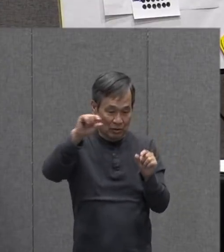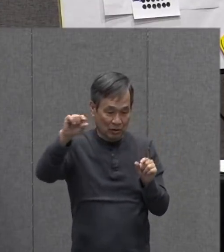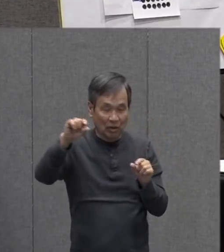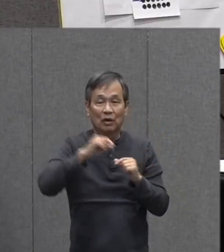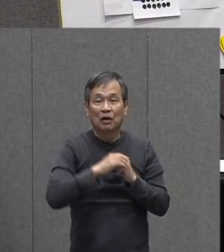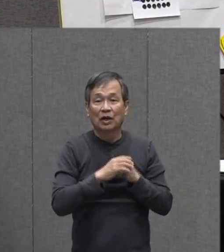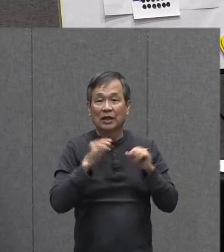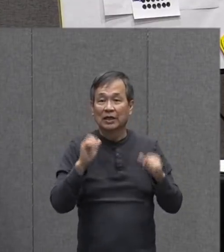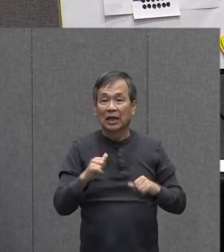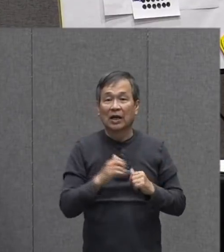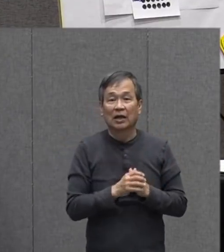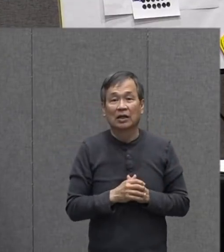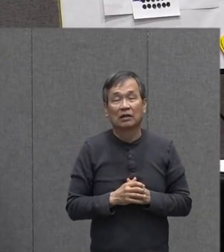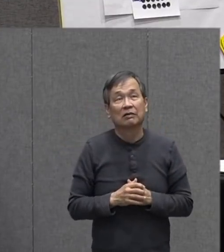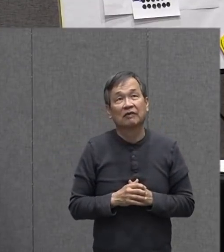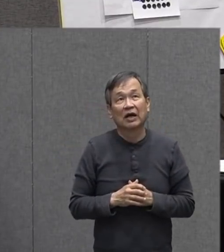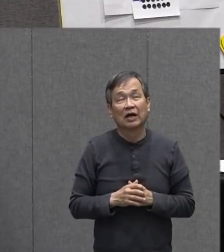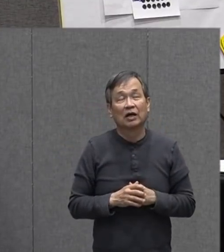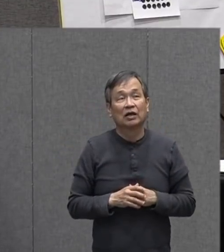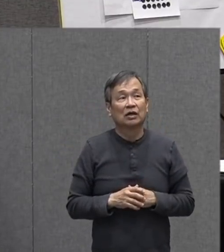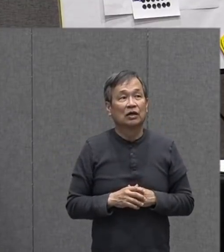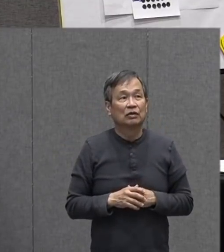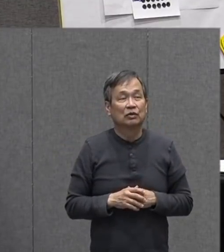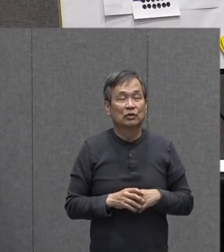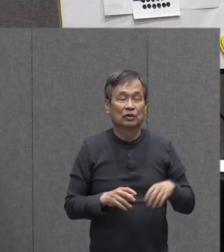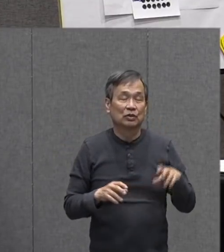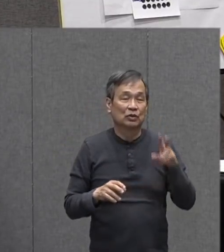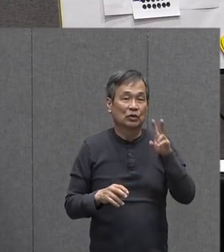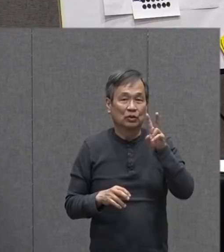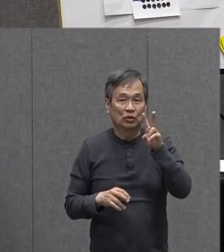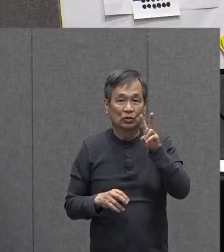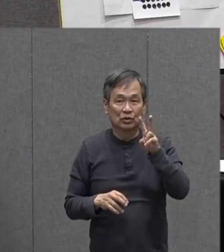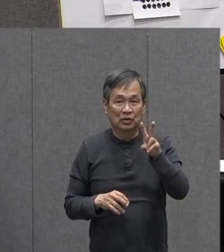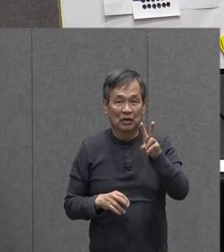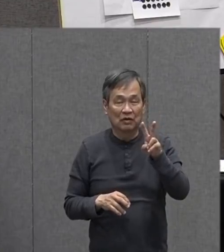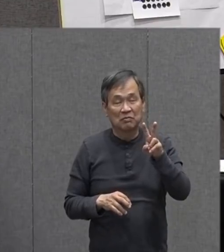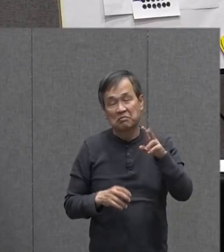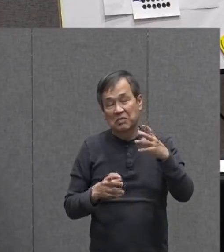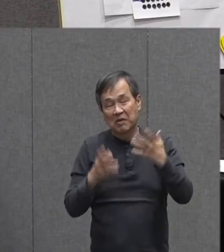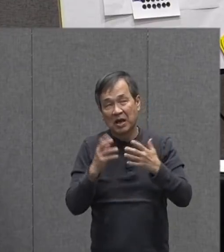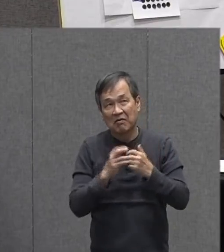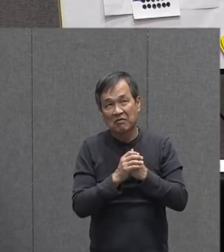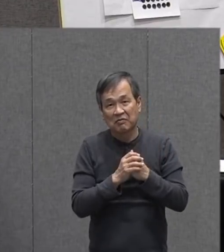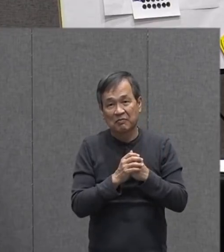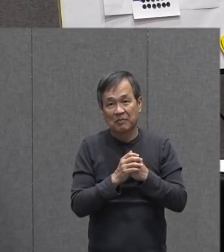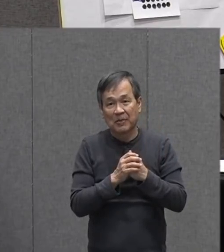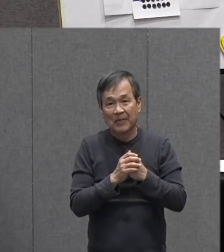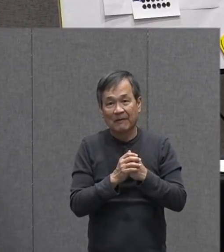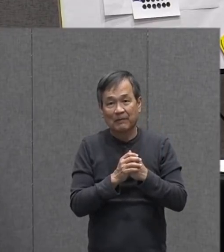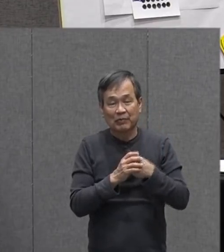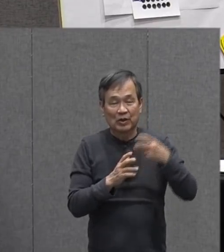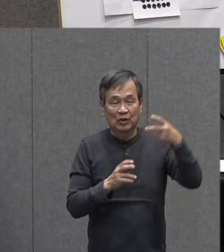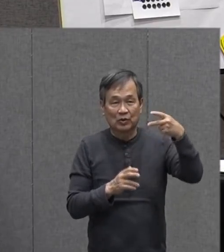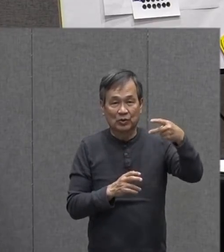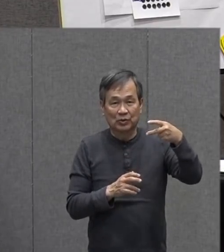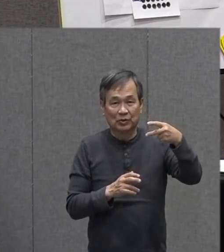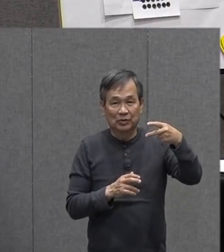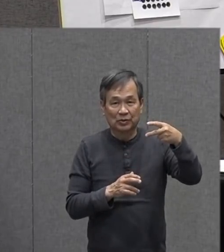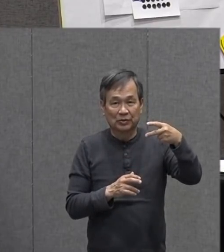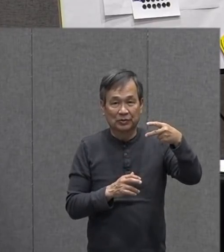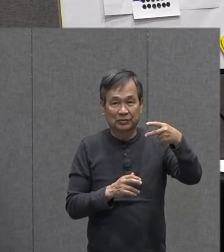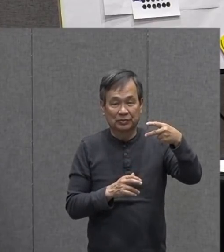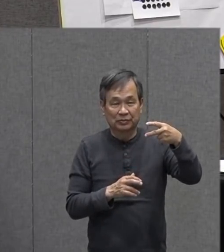50, as Ms. Karnes already demonstrated for us. What if we wanted to use that any number multiplied by 1? So if I had